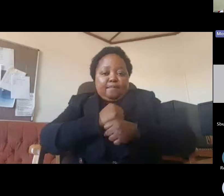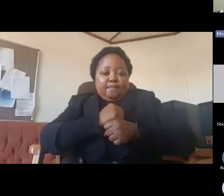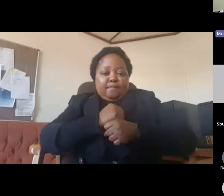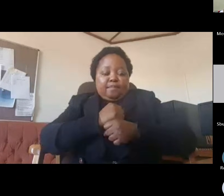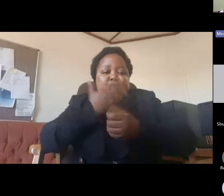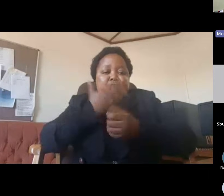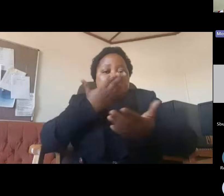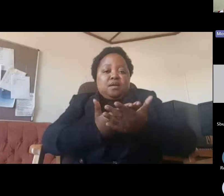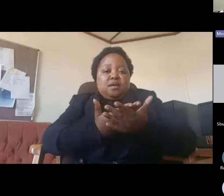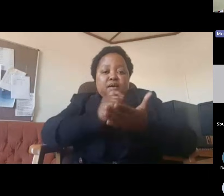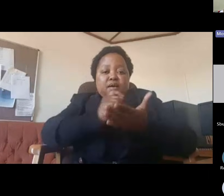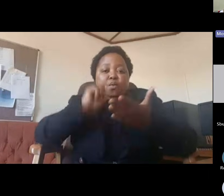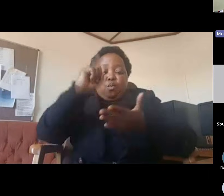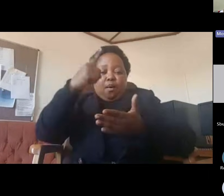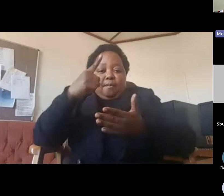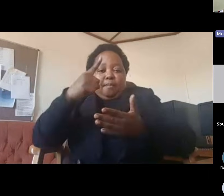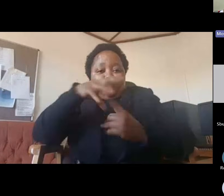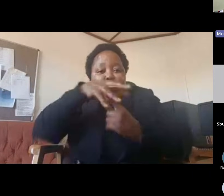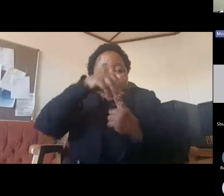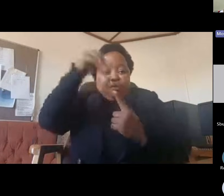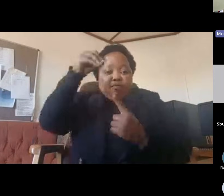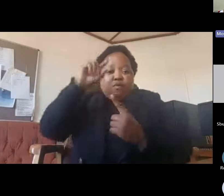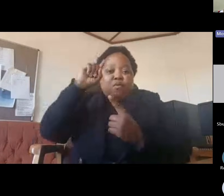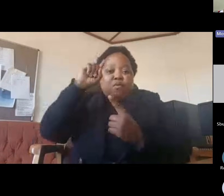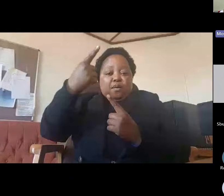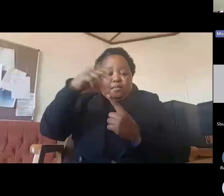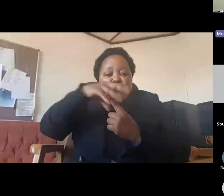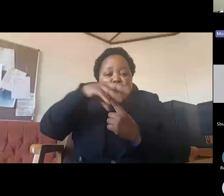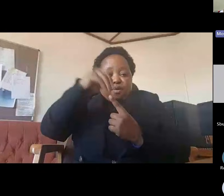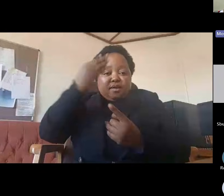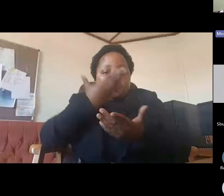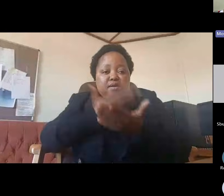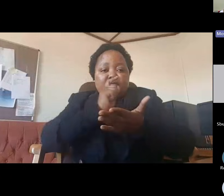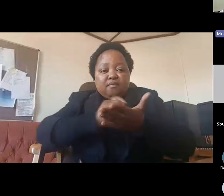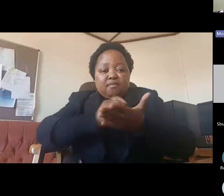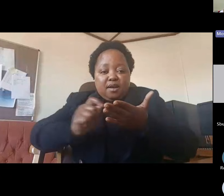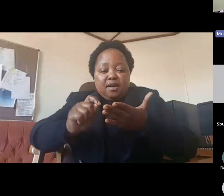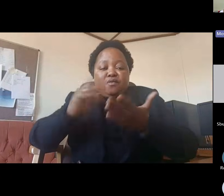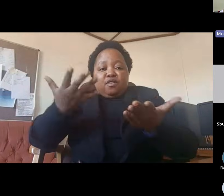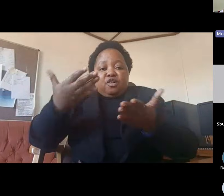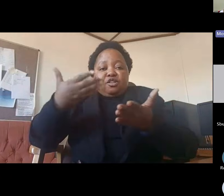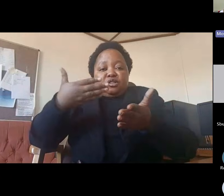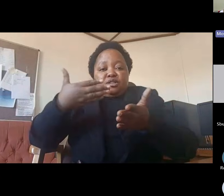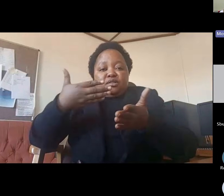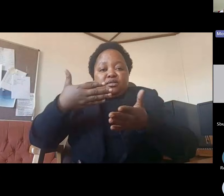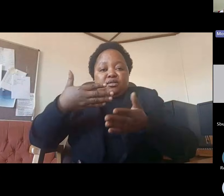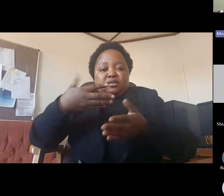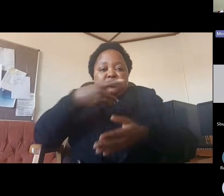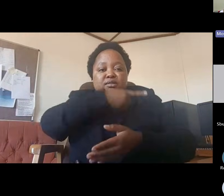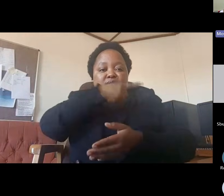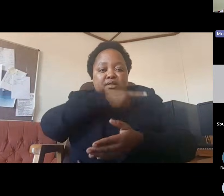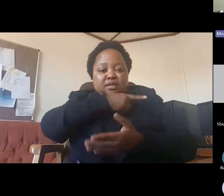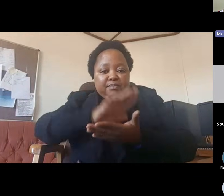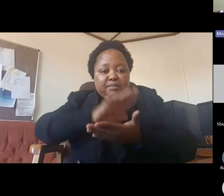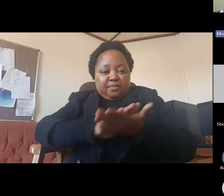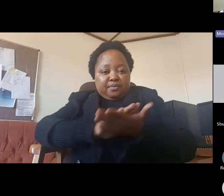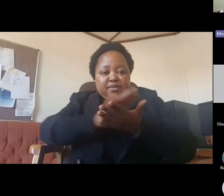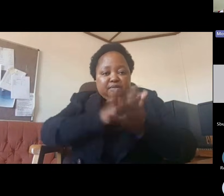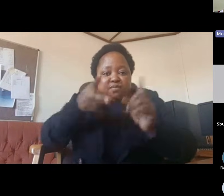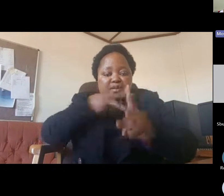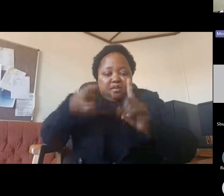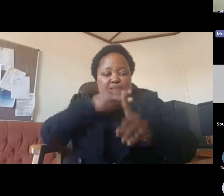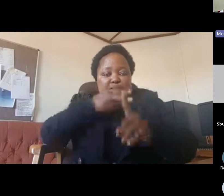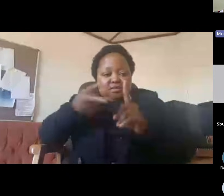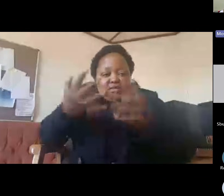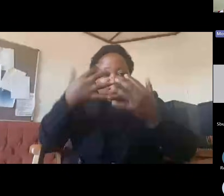priority for us to address GBV and disability inclusion comprehensively. What would